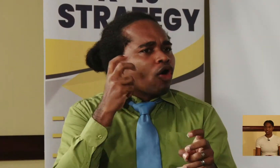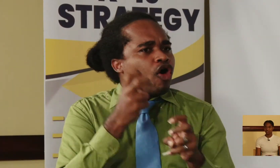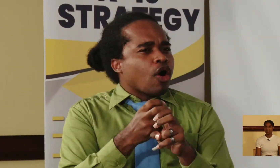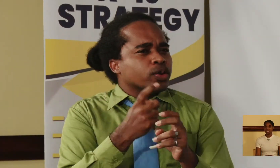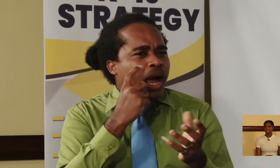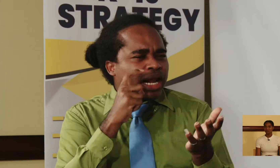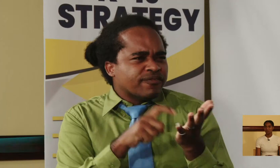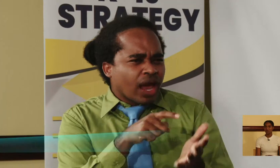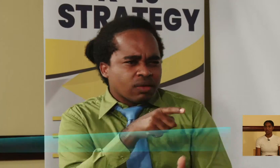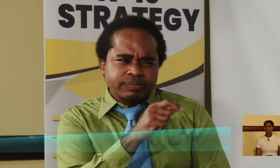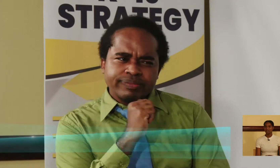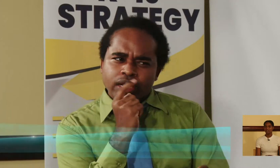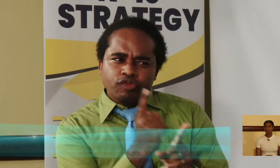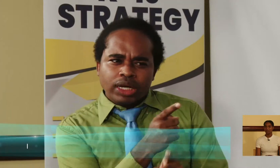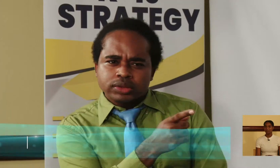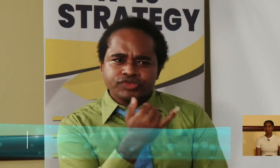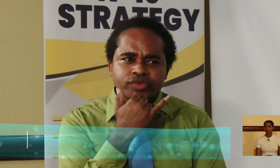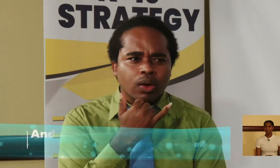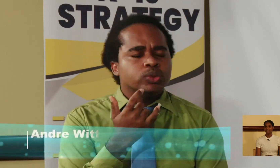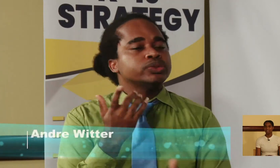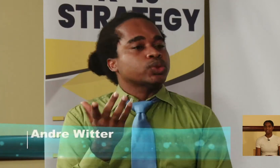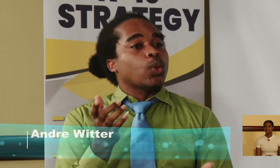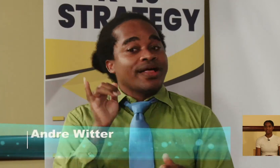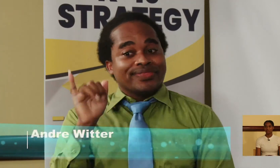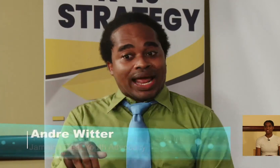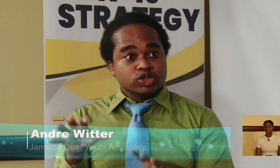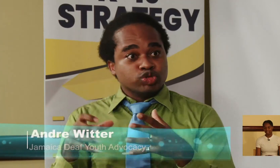it, That's one,